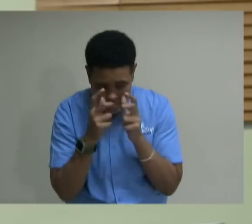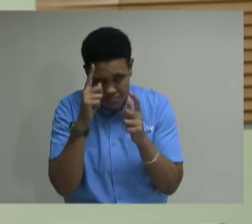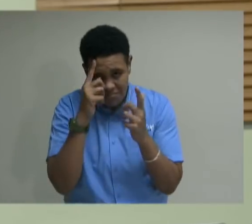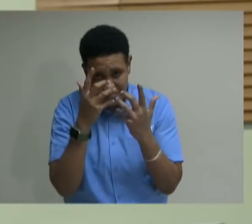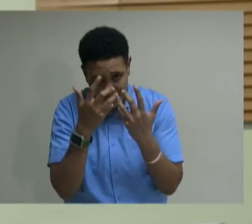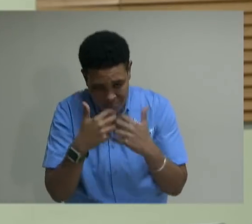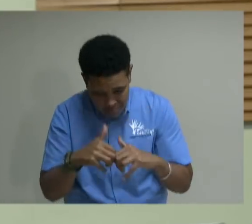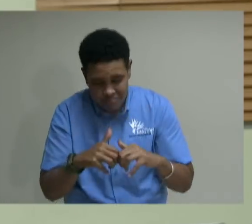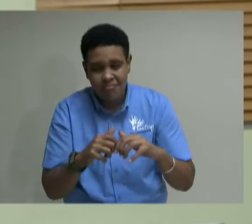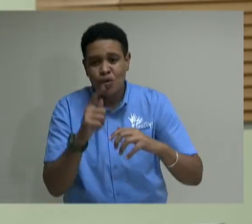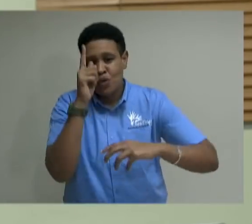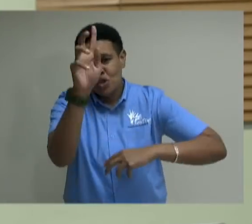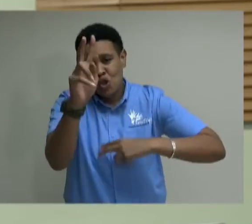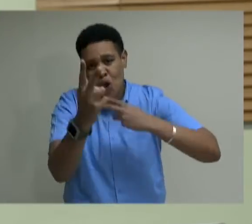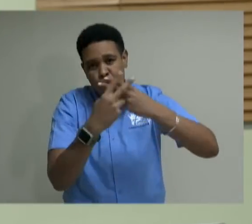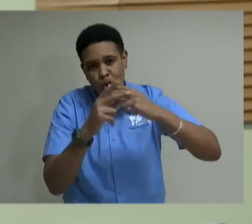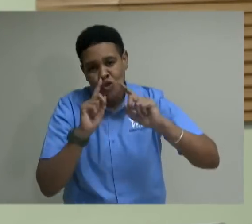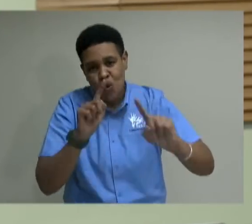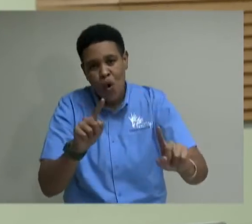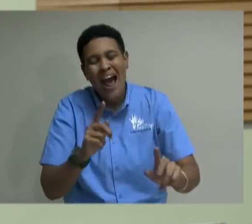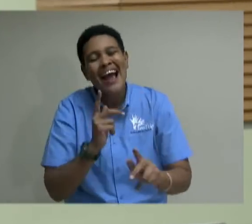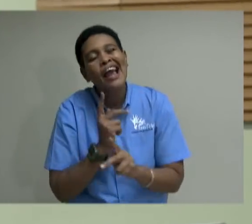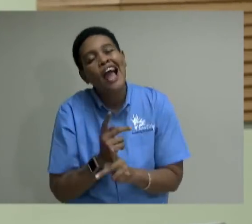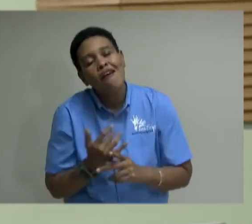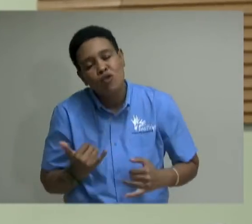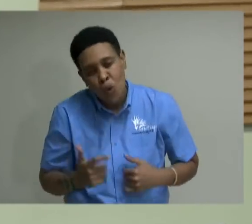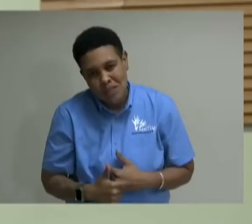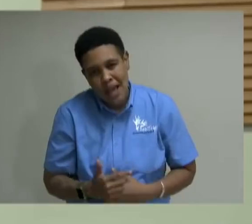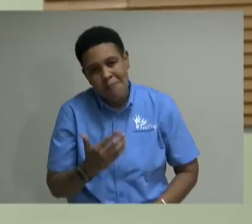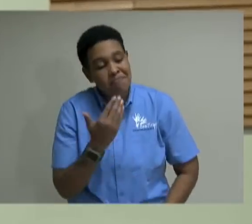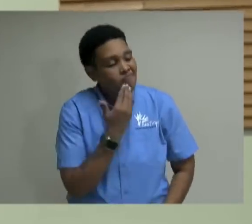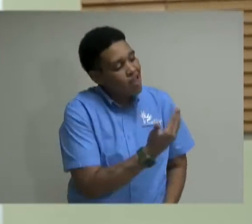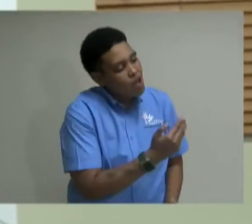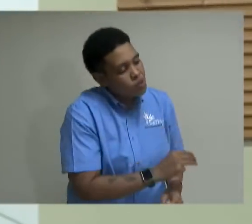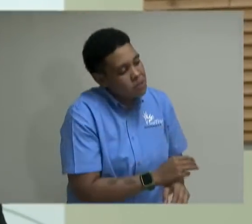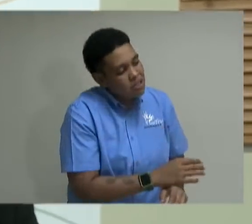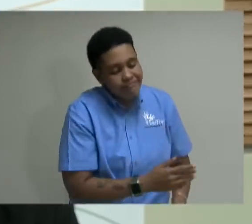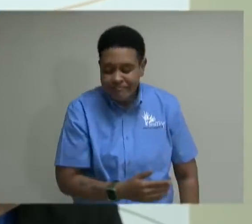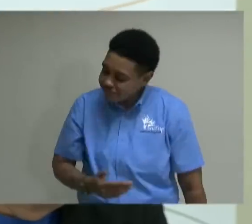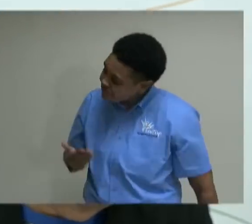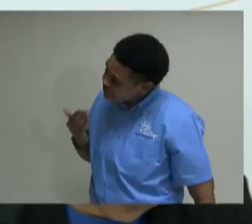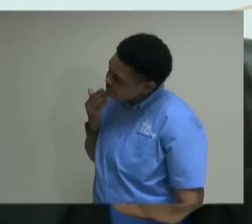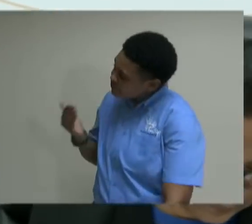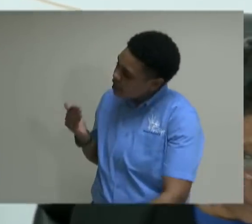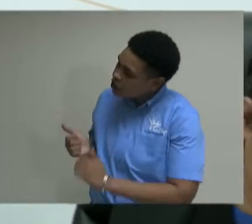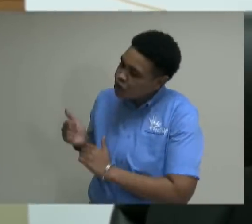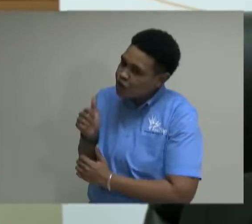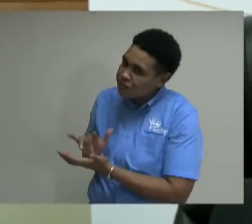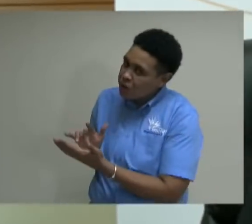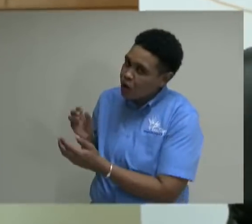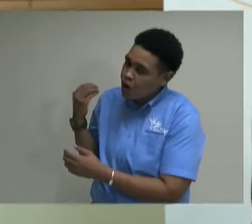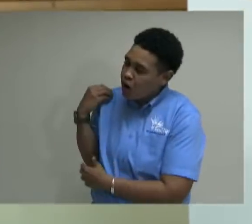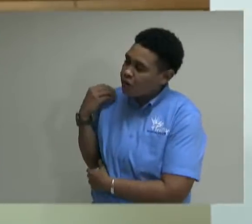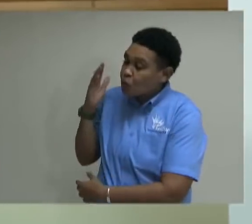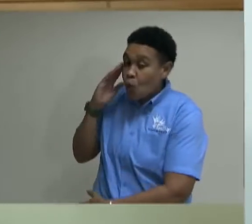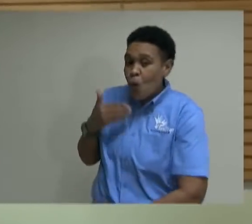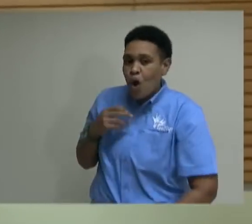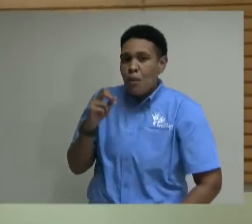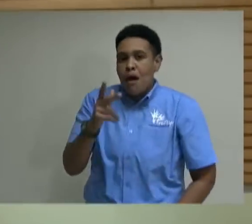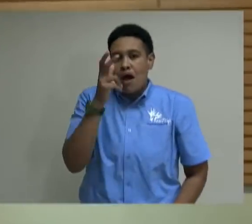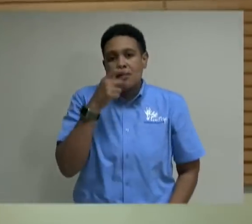careful at this time. Thank you, Minister. Thank you very much, CMO, and welcome back